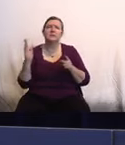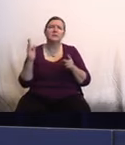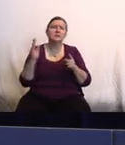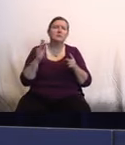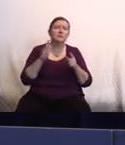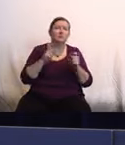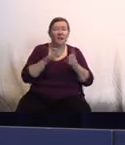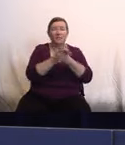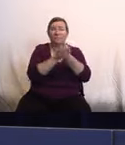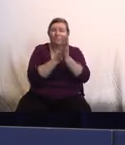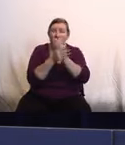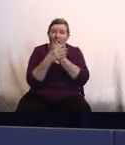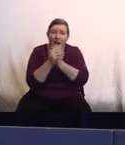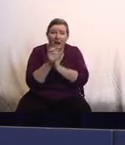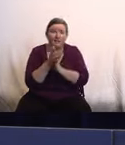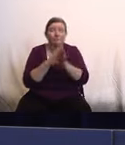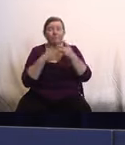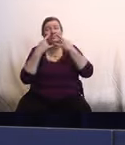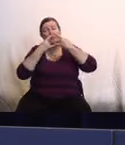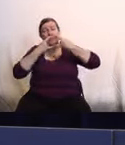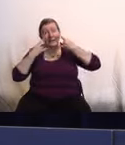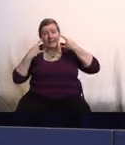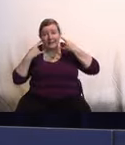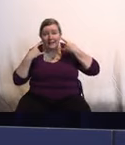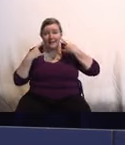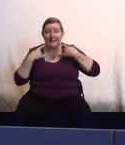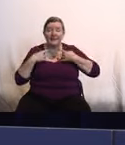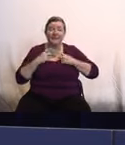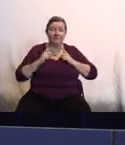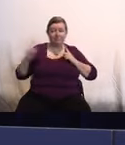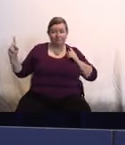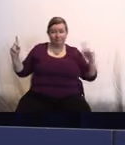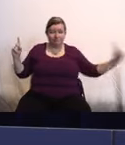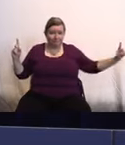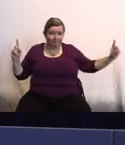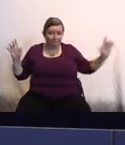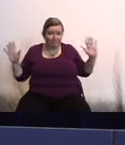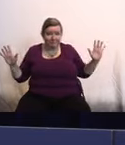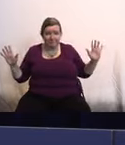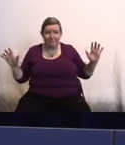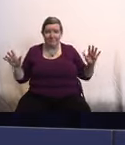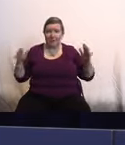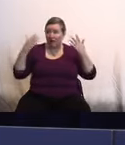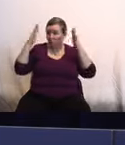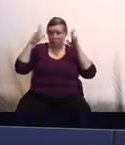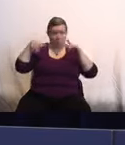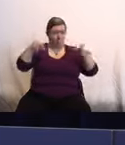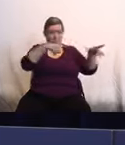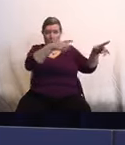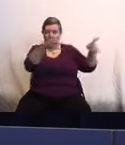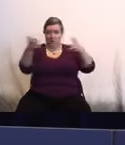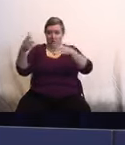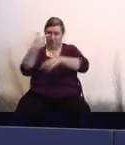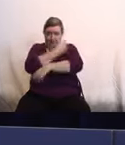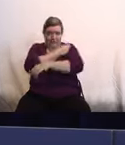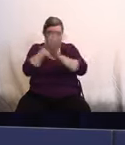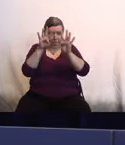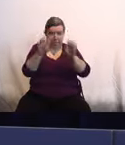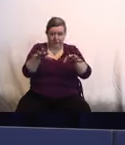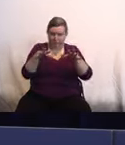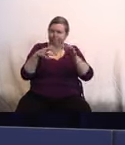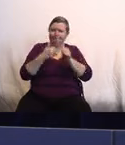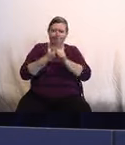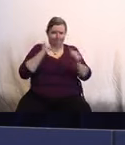frequently, wearing a mask, staying away from crowds when you don't know the vaccination status, and most importantly,